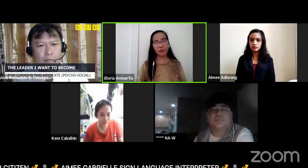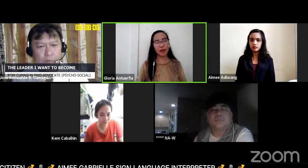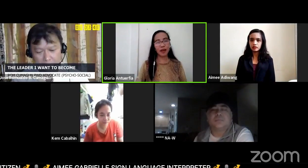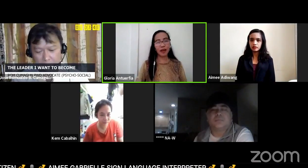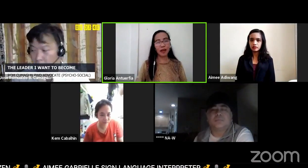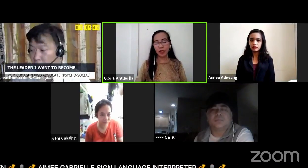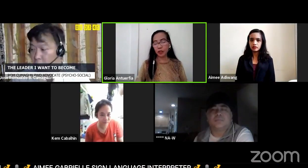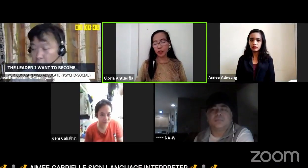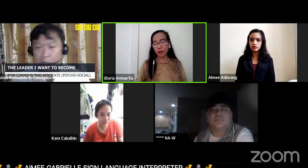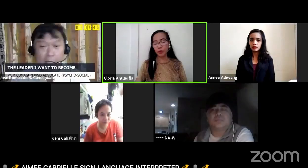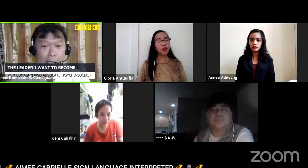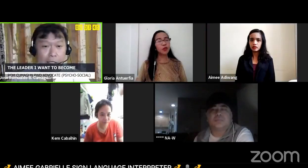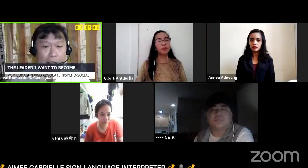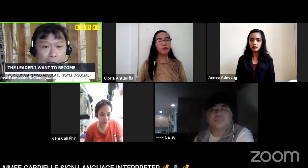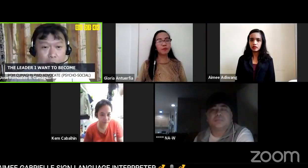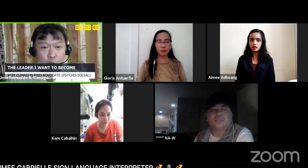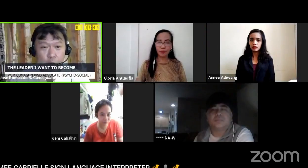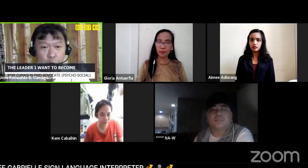Uh,